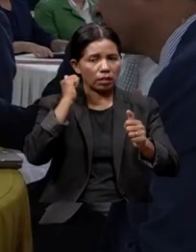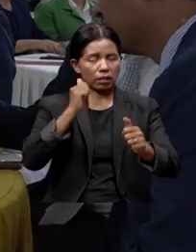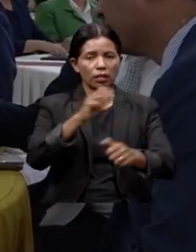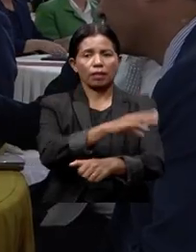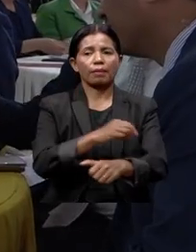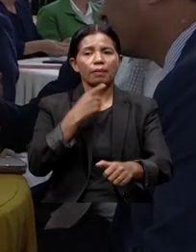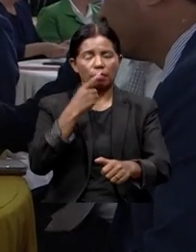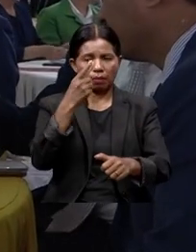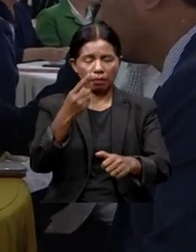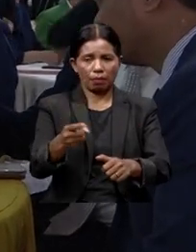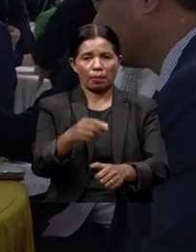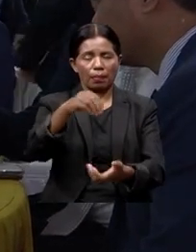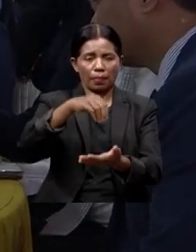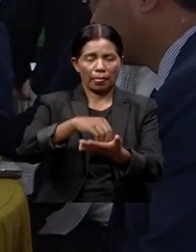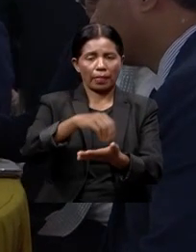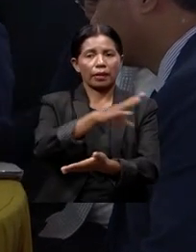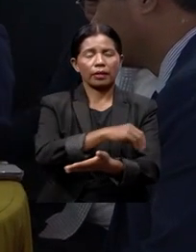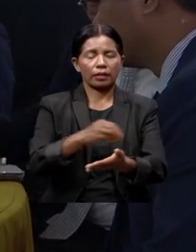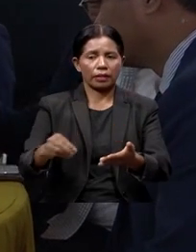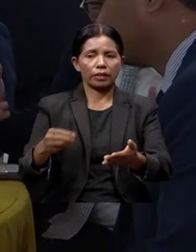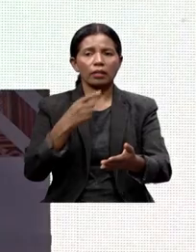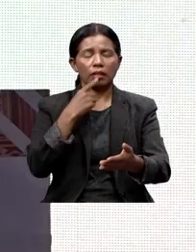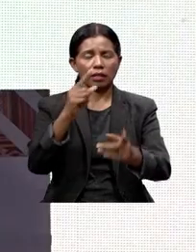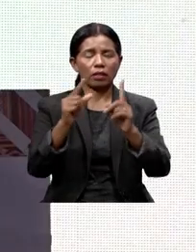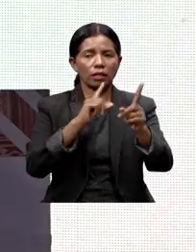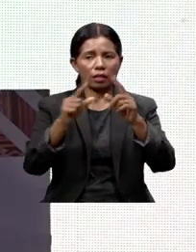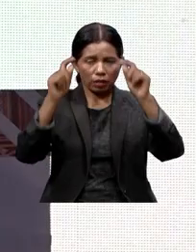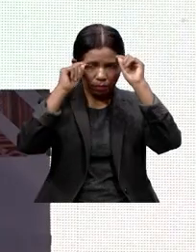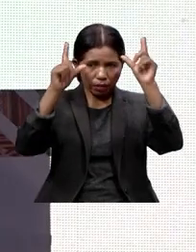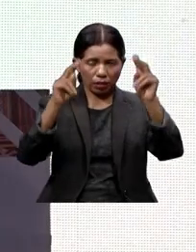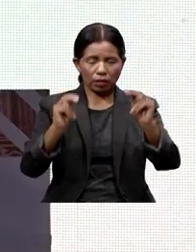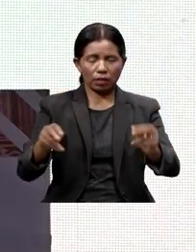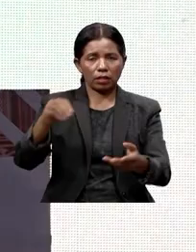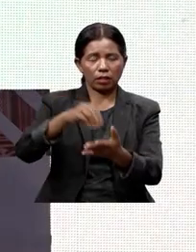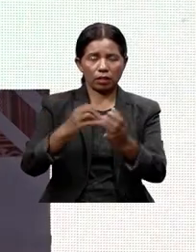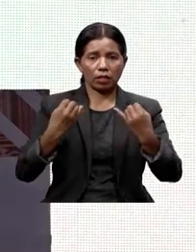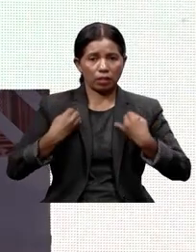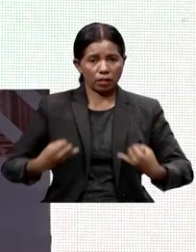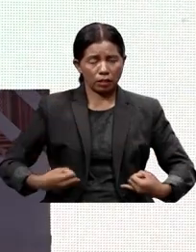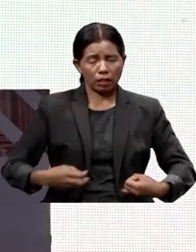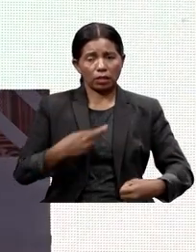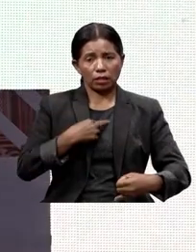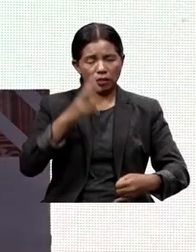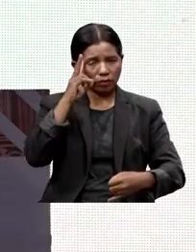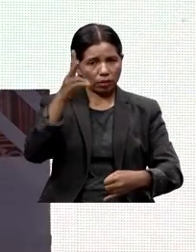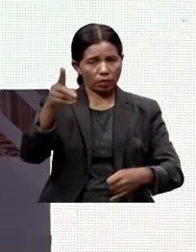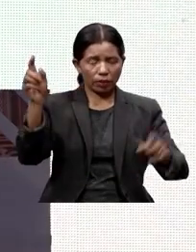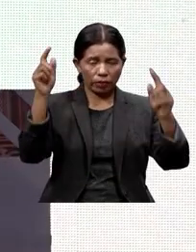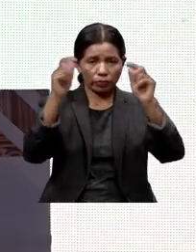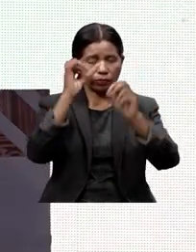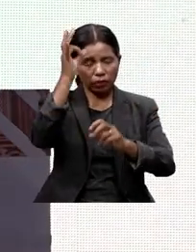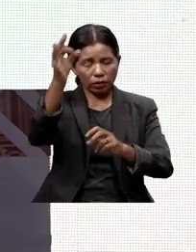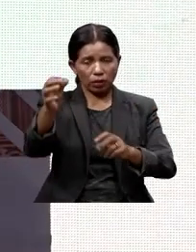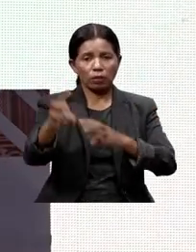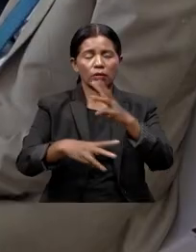Pacific Estratégia Investimento e a minha palestra hatete, Timor-Leste tem que criar uma identidade rássica na visão para o futuro, também mundo